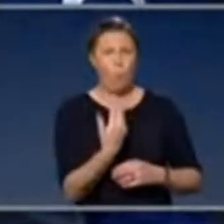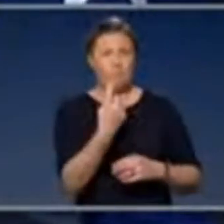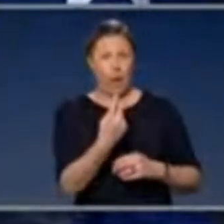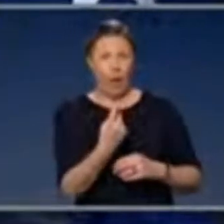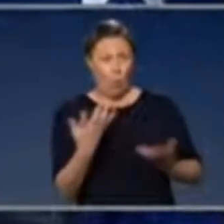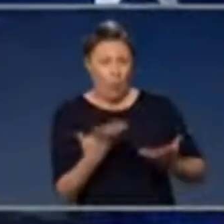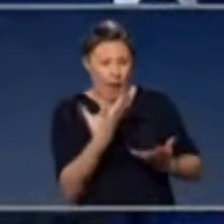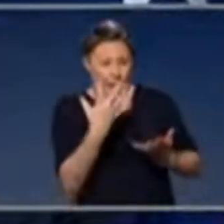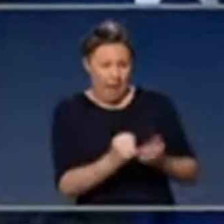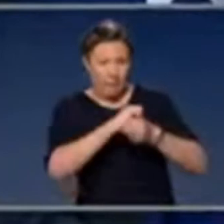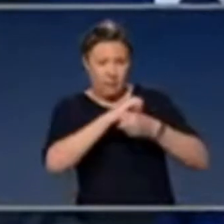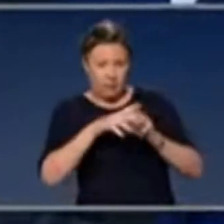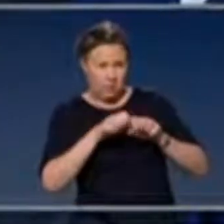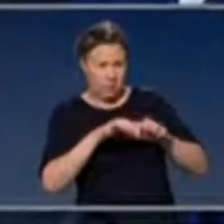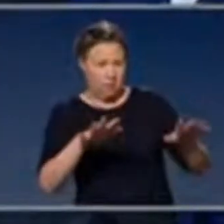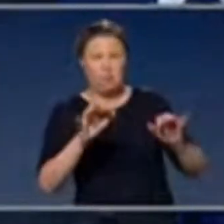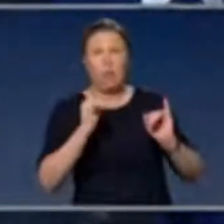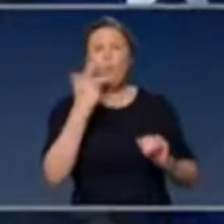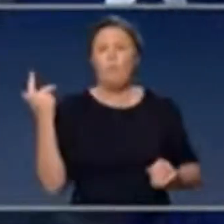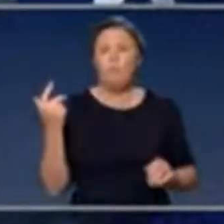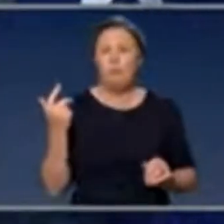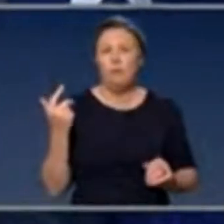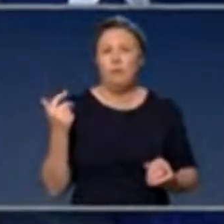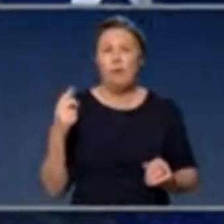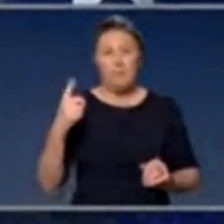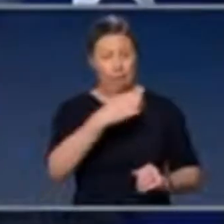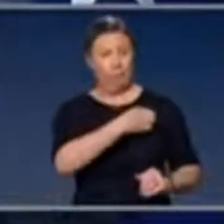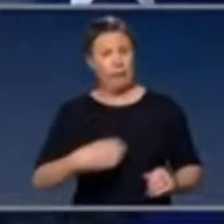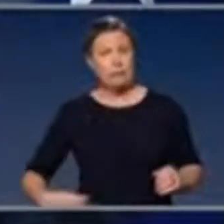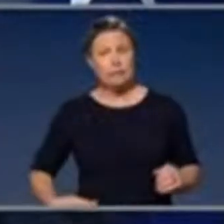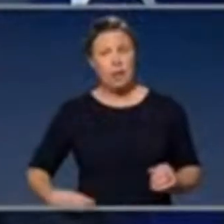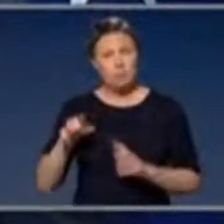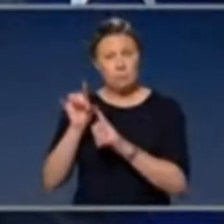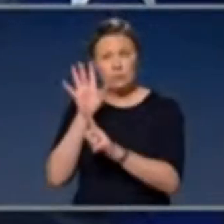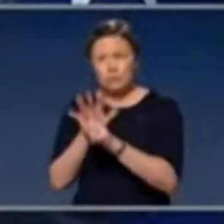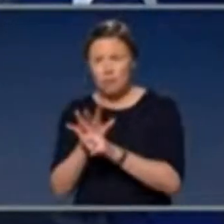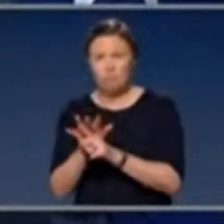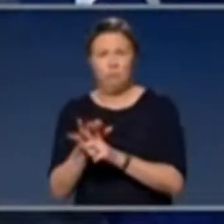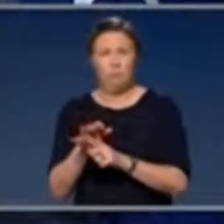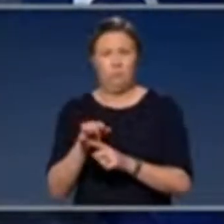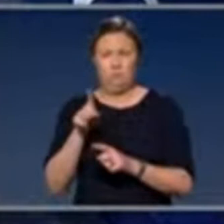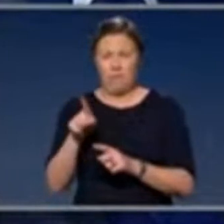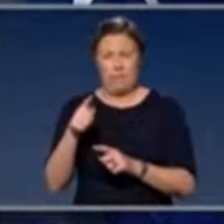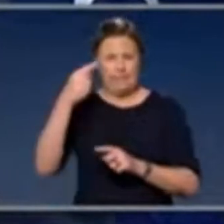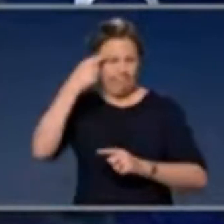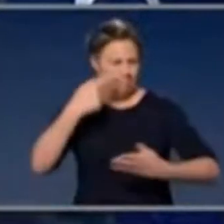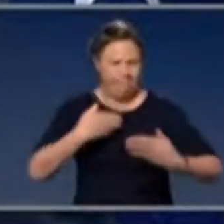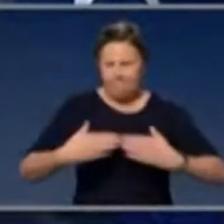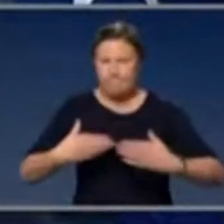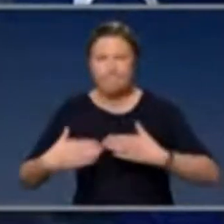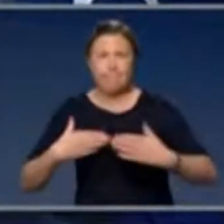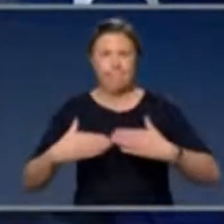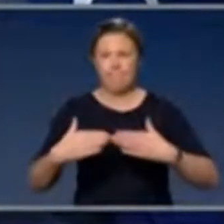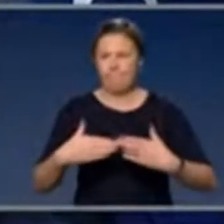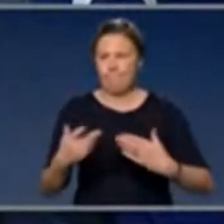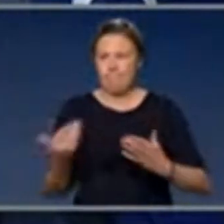of those. The actions that the Minister has taken, the more than $1 billion that I have noted to you today, that he has been